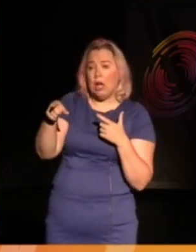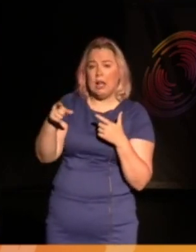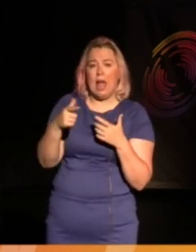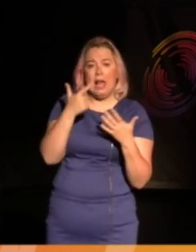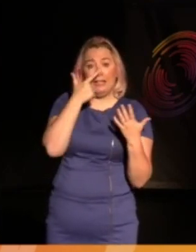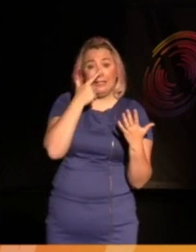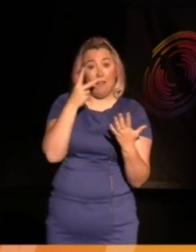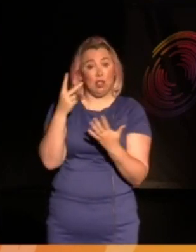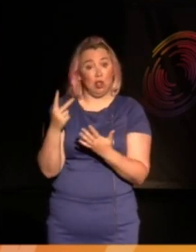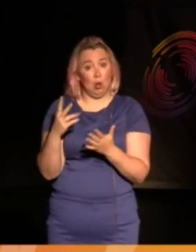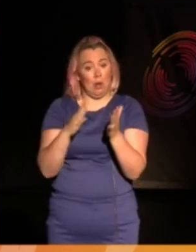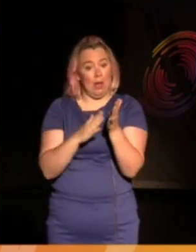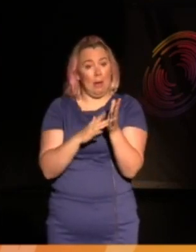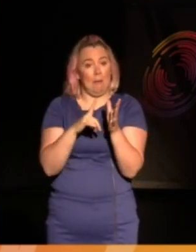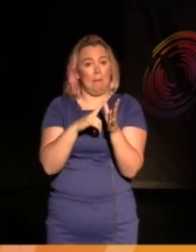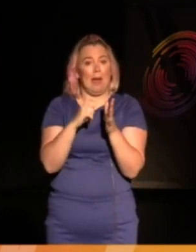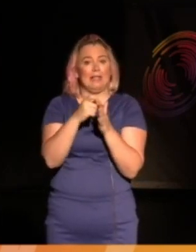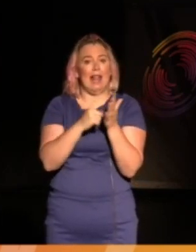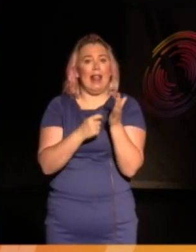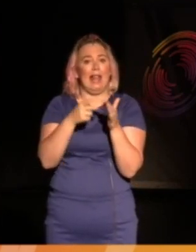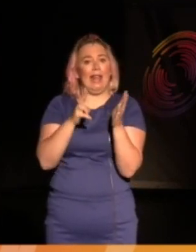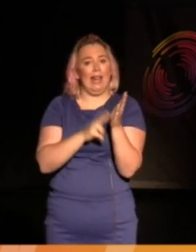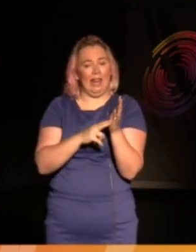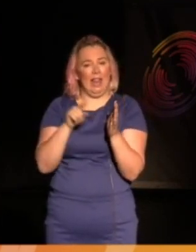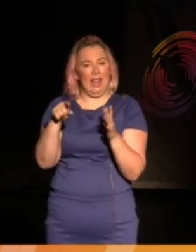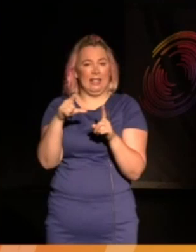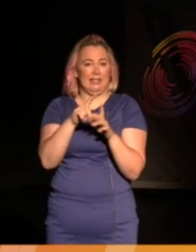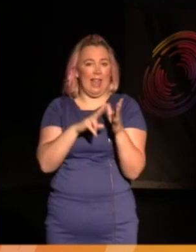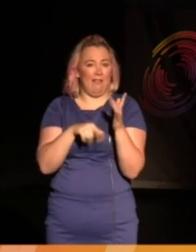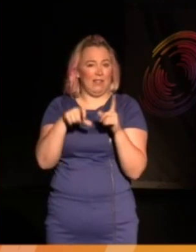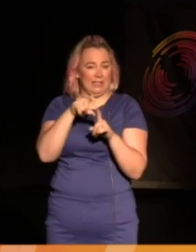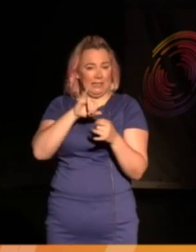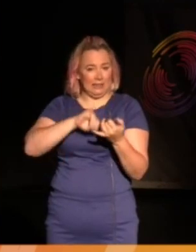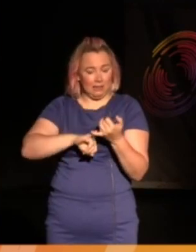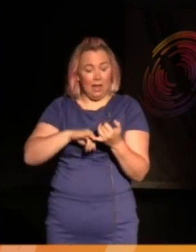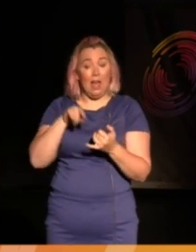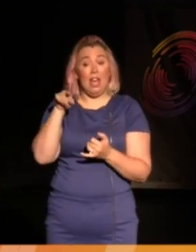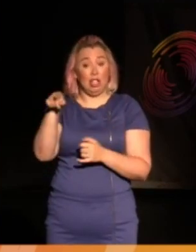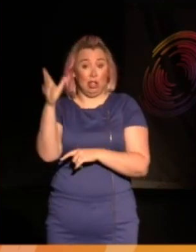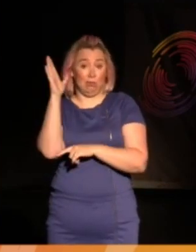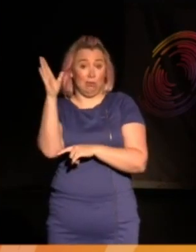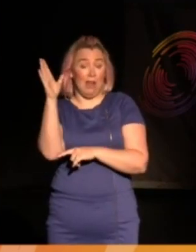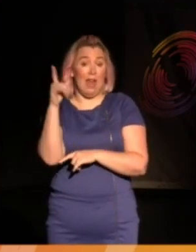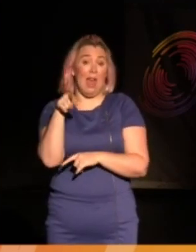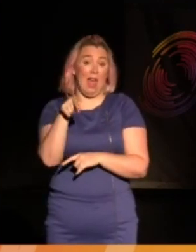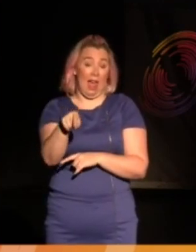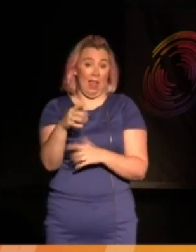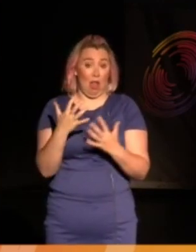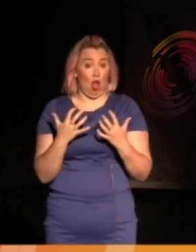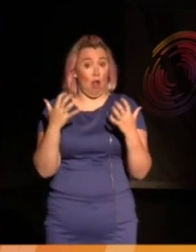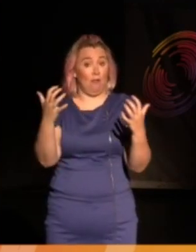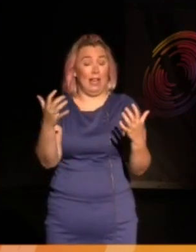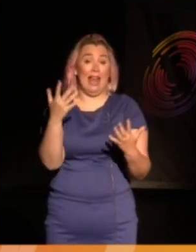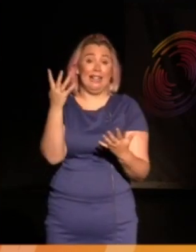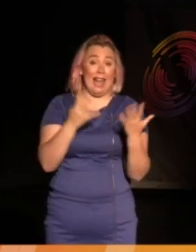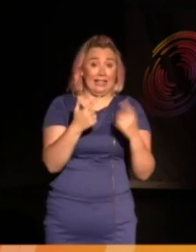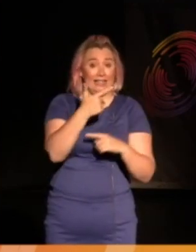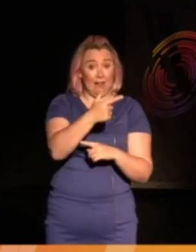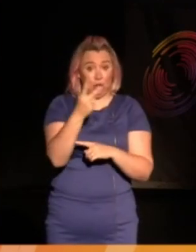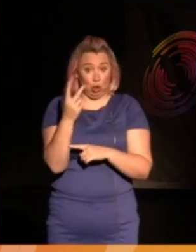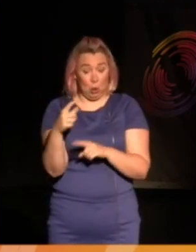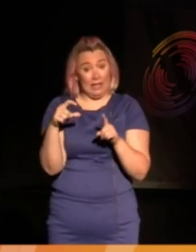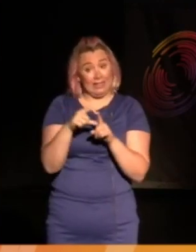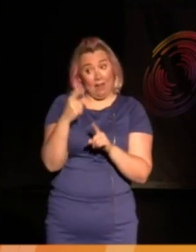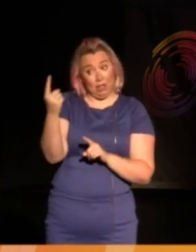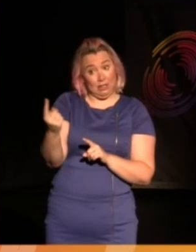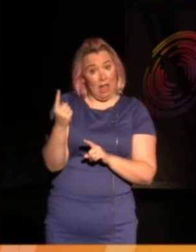72-year-old Madeline Davis, who spoke at the Democratic National Convention in 1972. Davis was